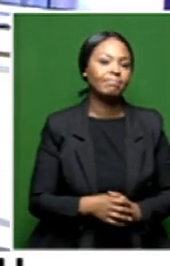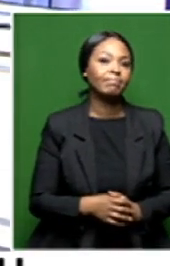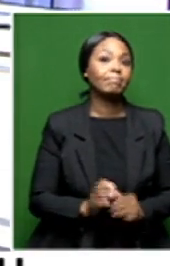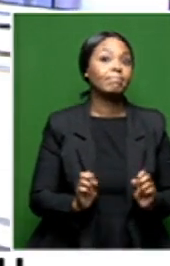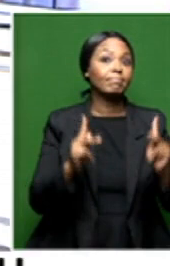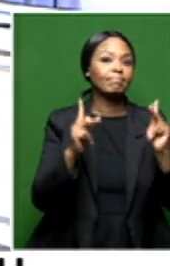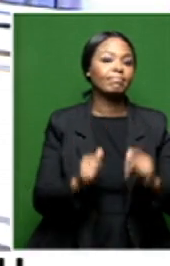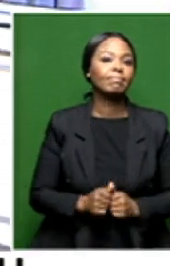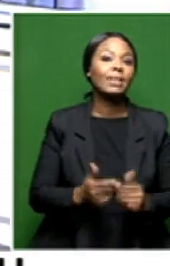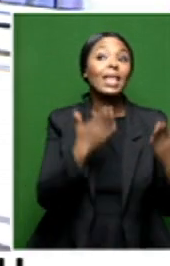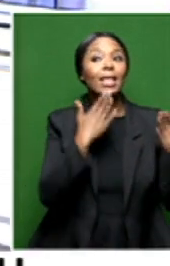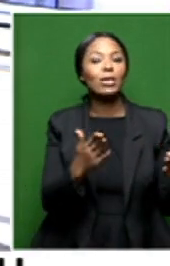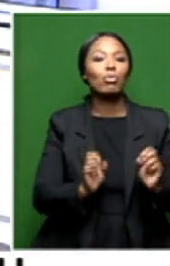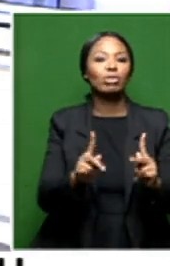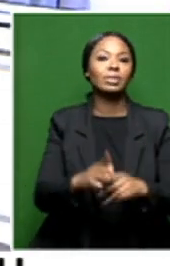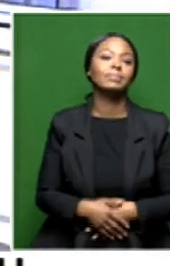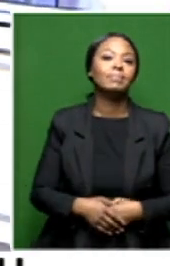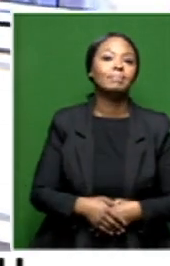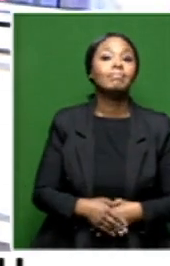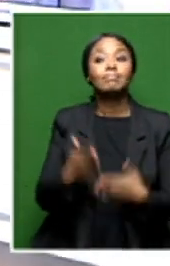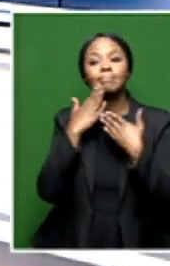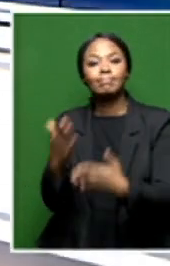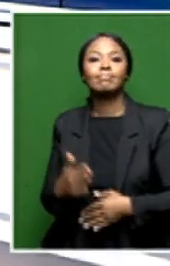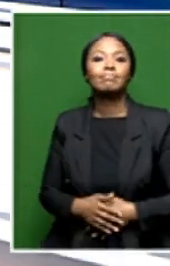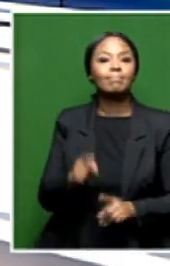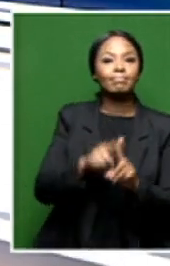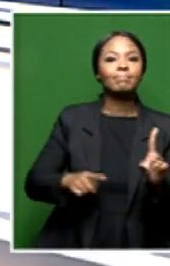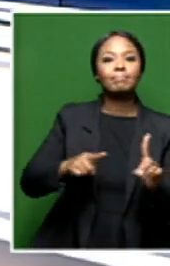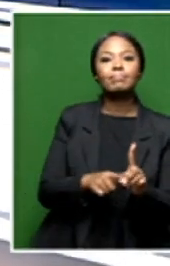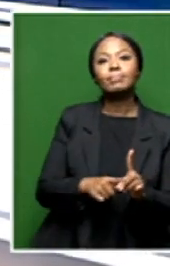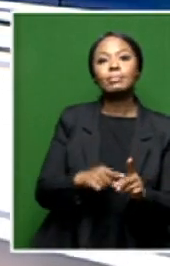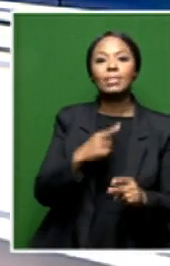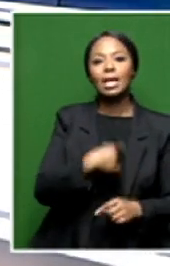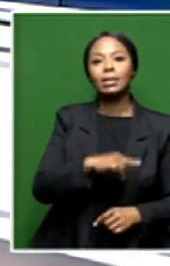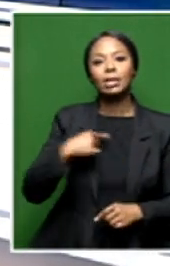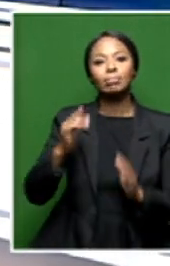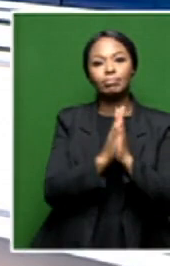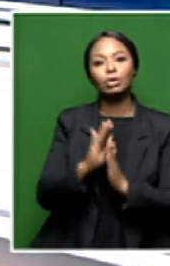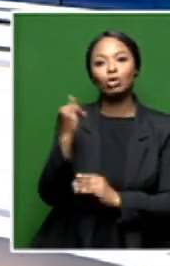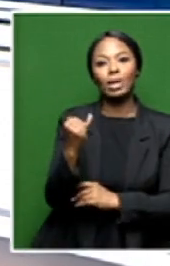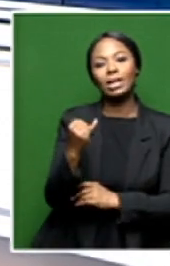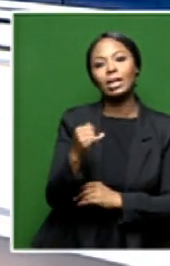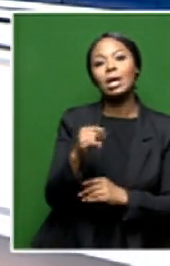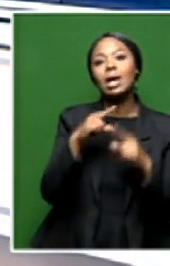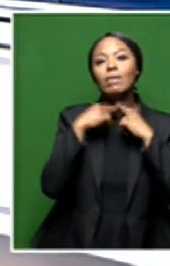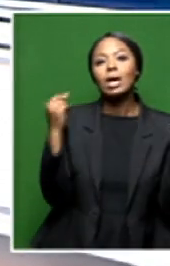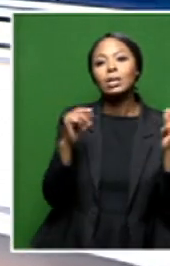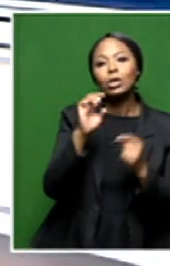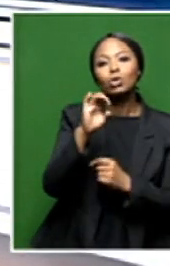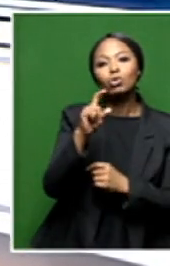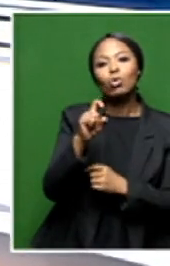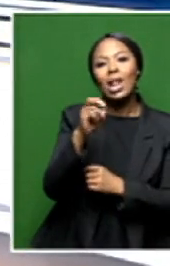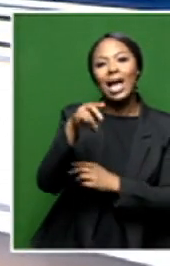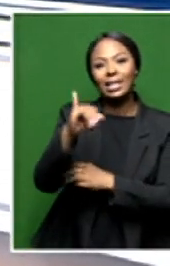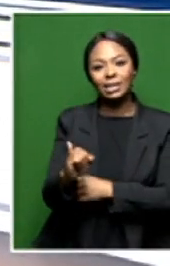All right. Thank you very much for the opportunity. Indeed. Thank you. That was Anglican Johannesburg Reverend Xolani Dlwathi, and he joined us more to share the series